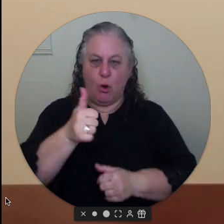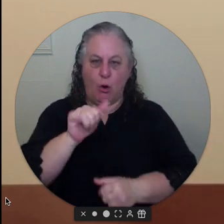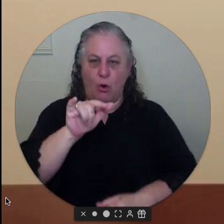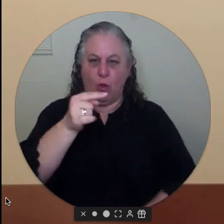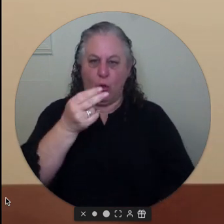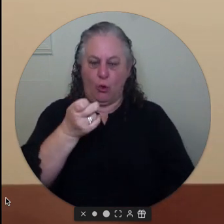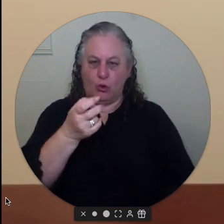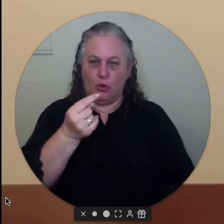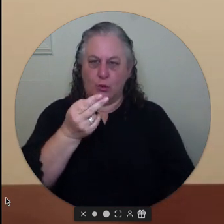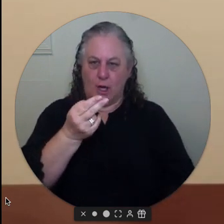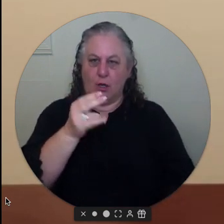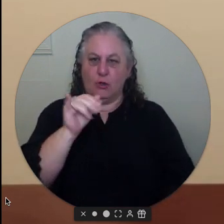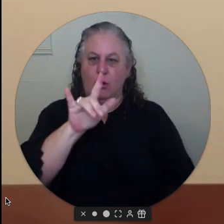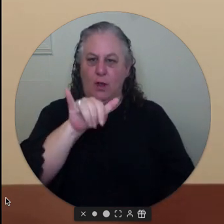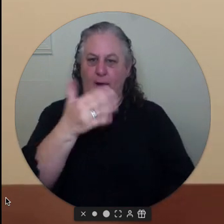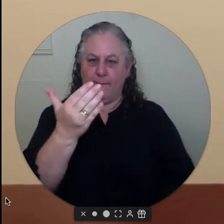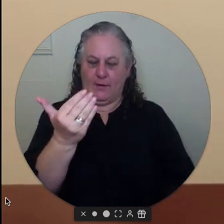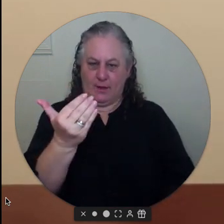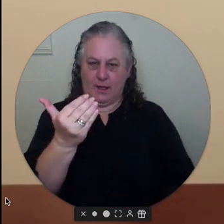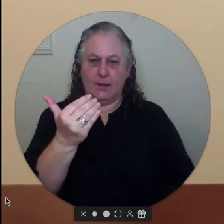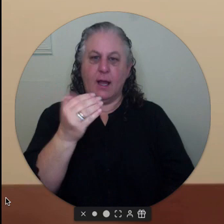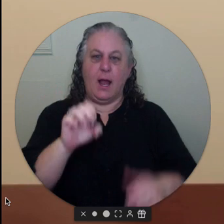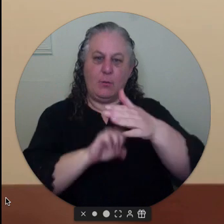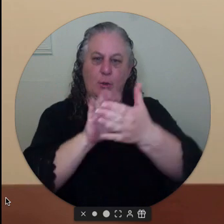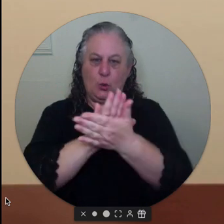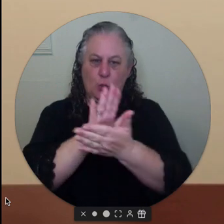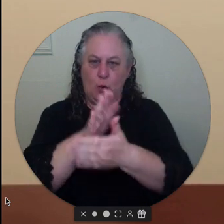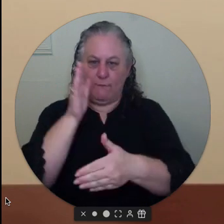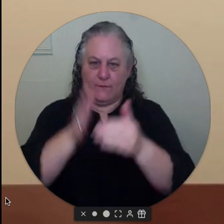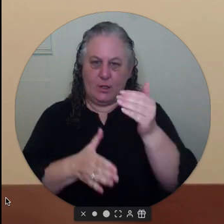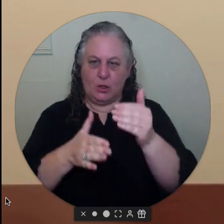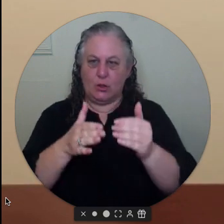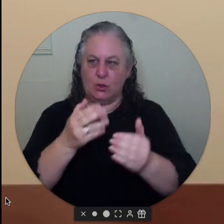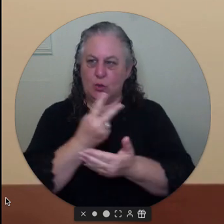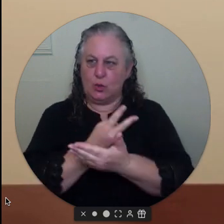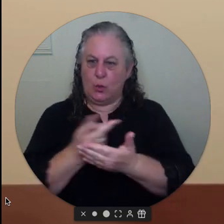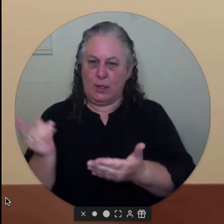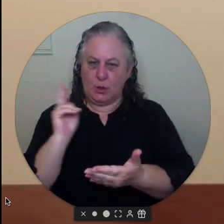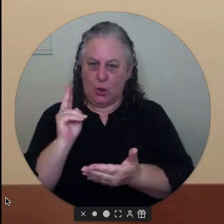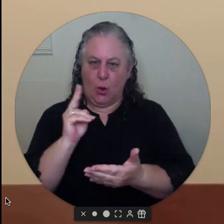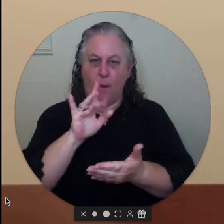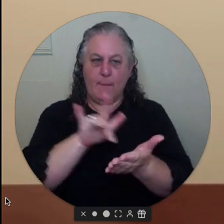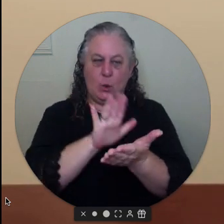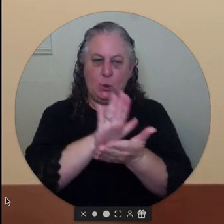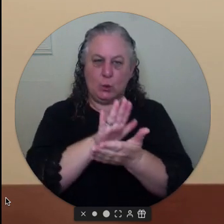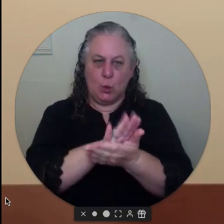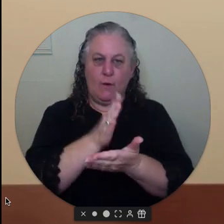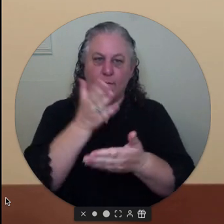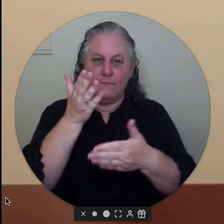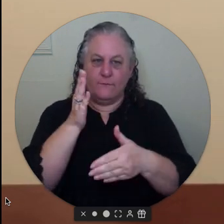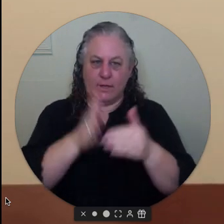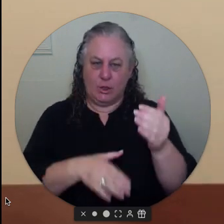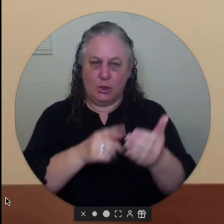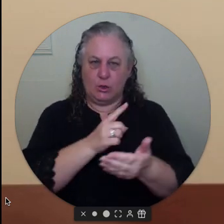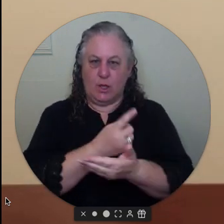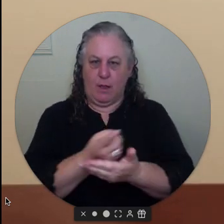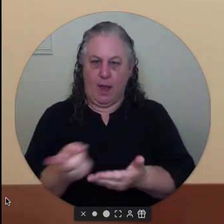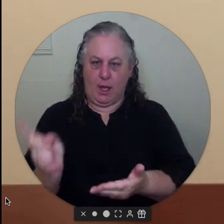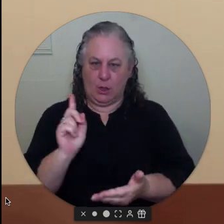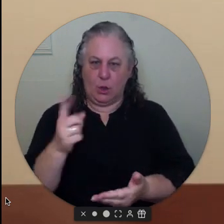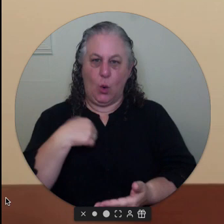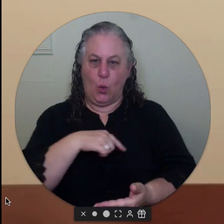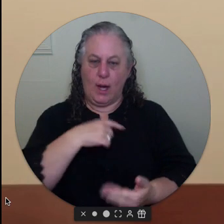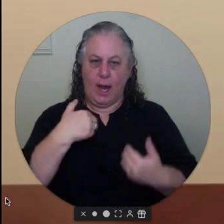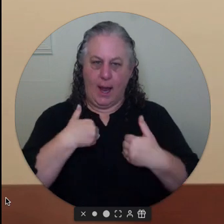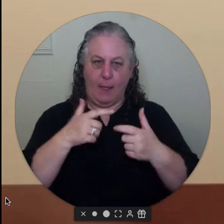15th. Our elementaries ended a couple of weeks ago, as did our middle schools ended last week. We had the